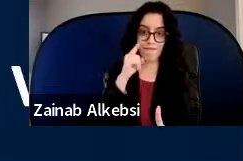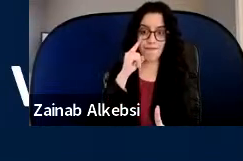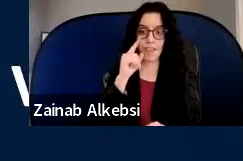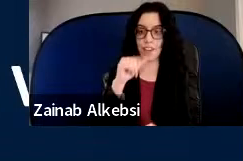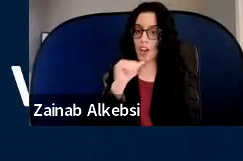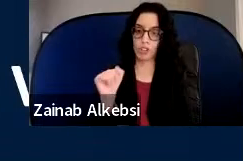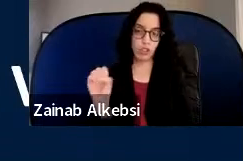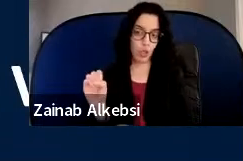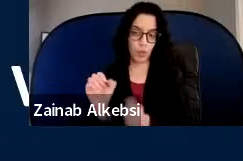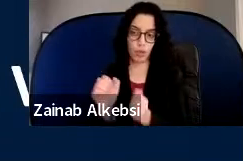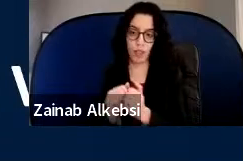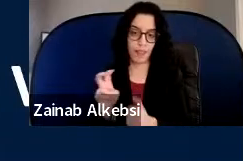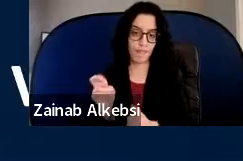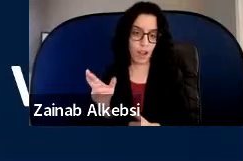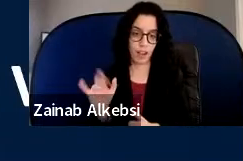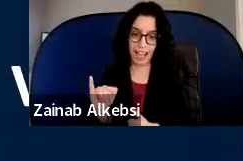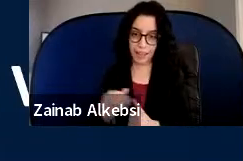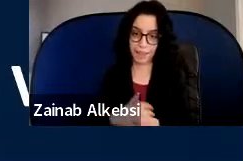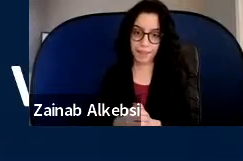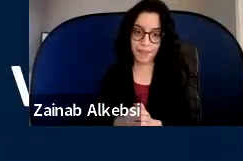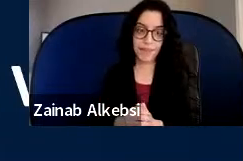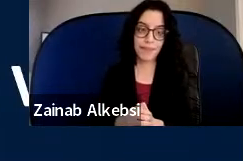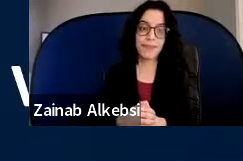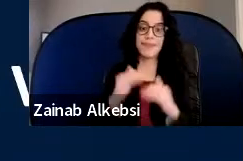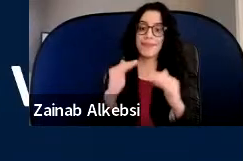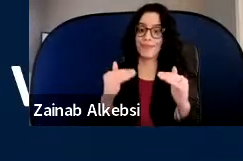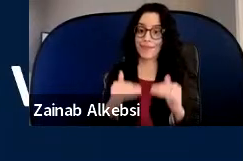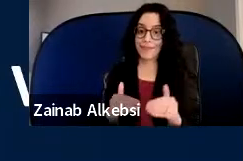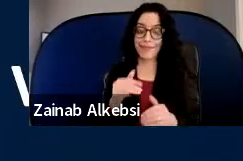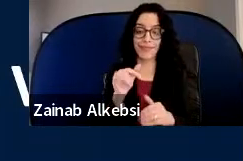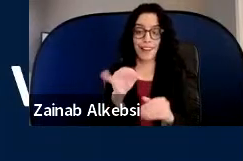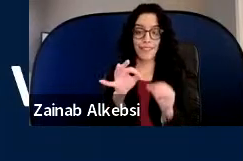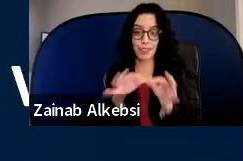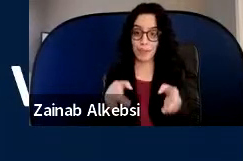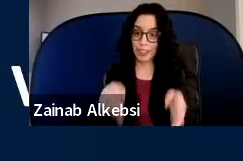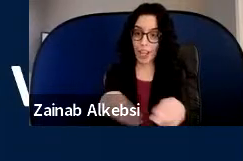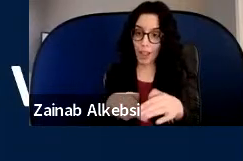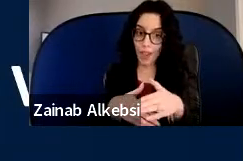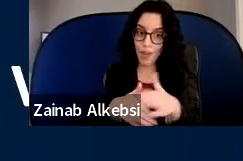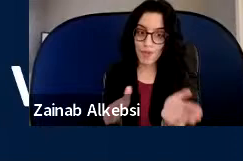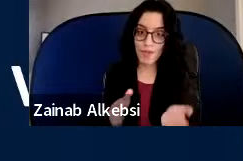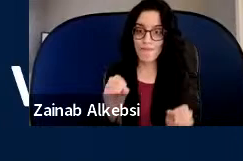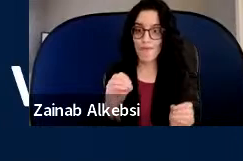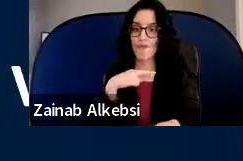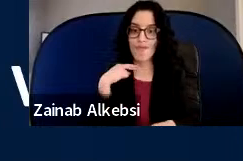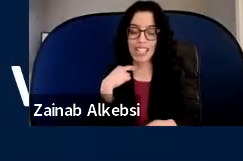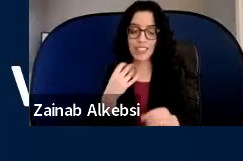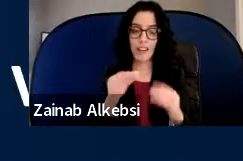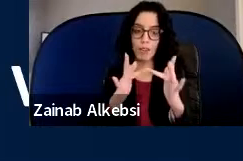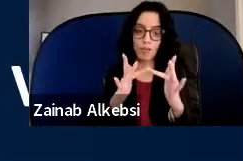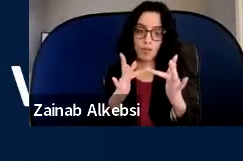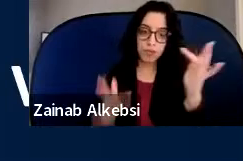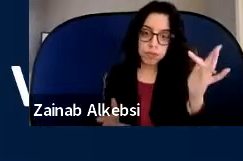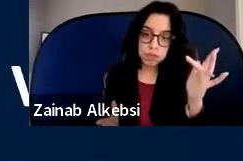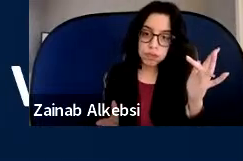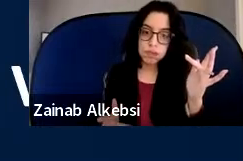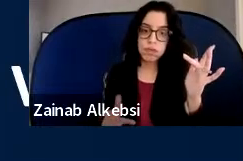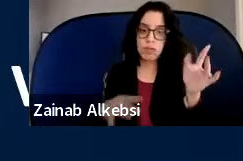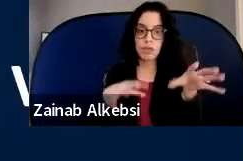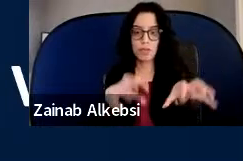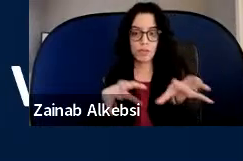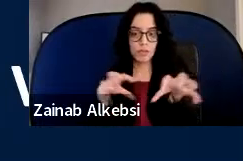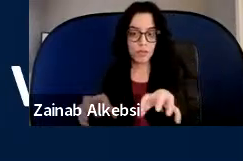and audible cues in the room that enhance the coherence of the interpretation.